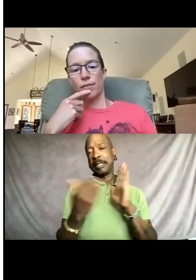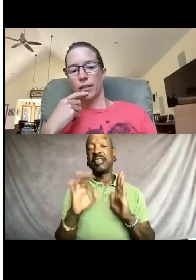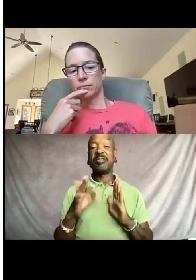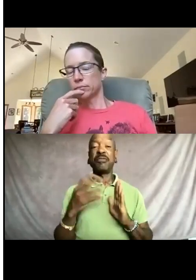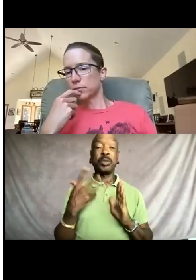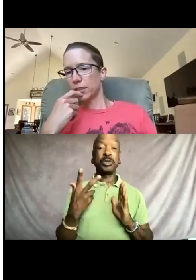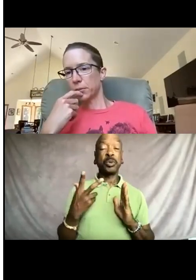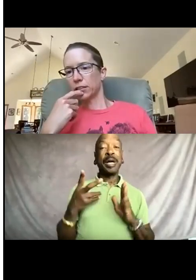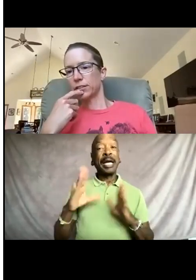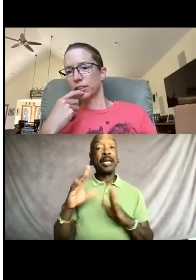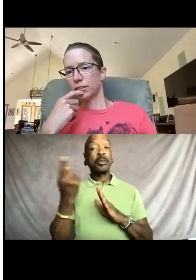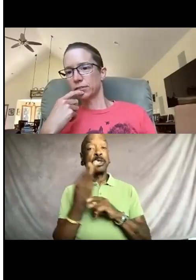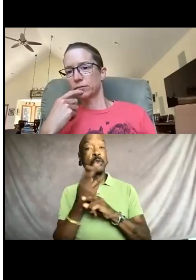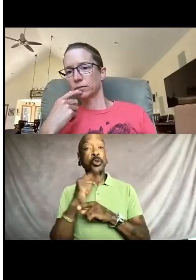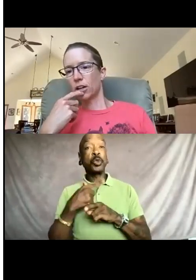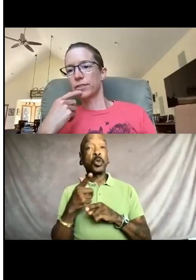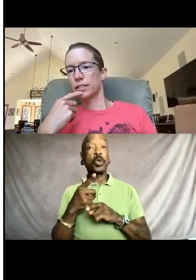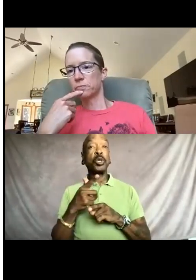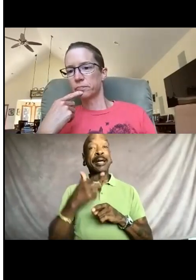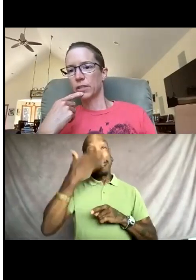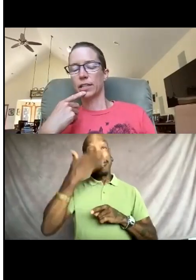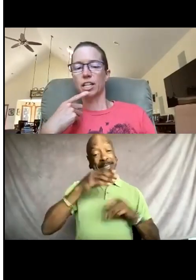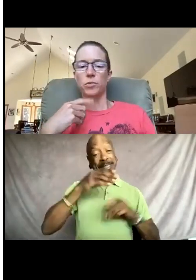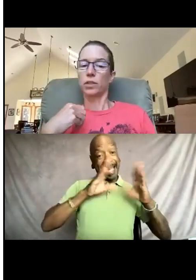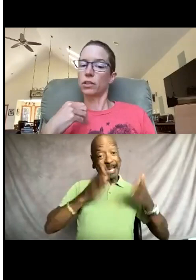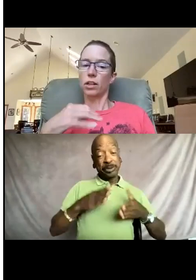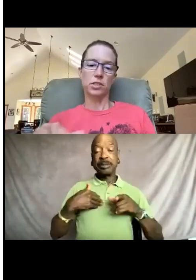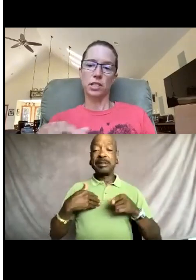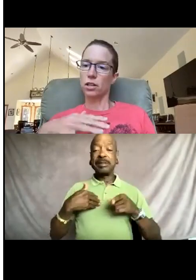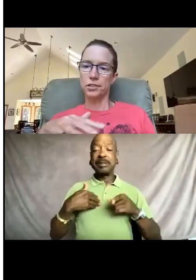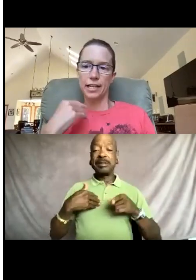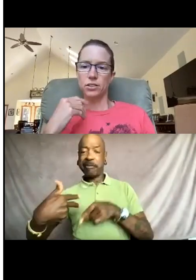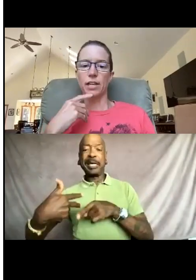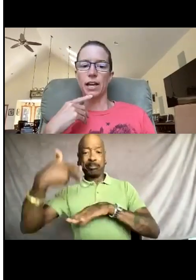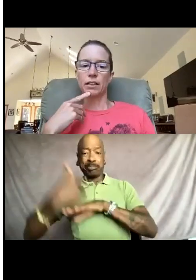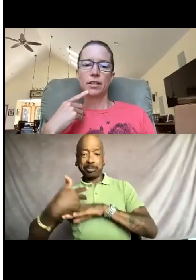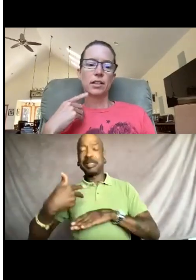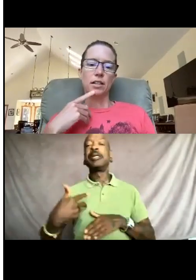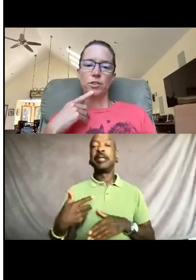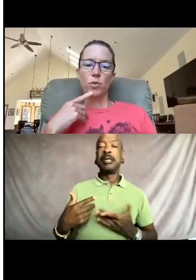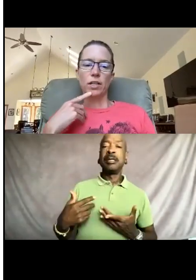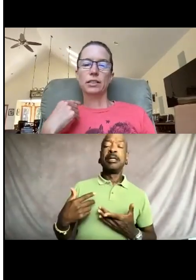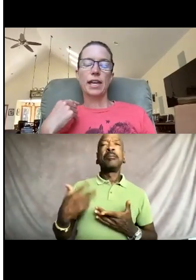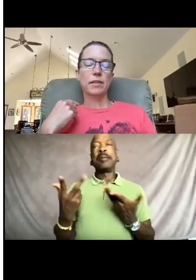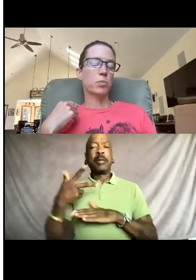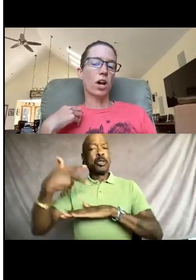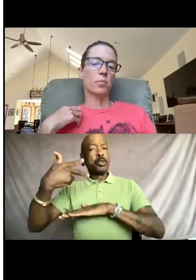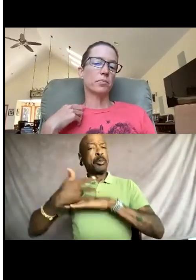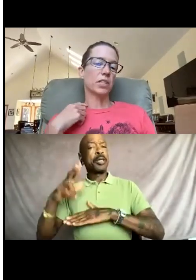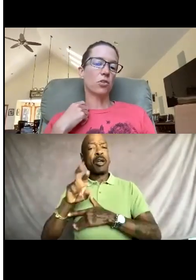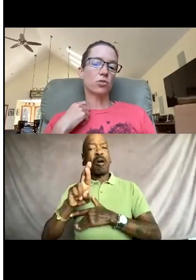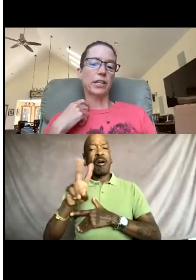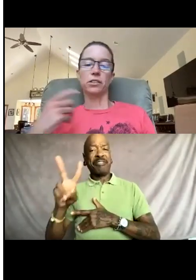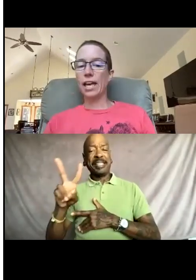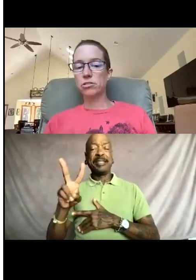your driveway to live in a RV. A lot of times zoning laws will say, no, you can't do that. If you want to let people come